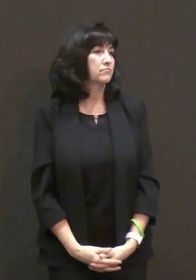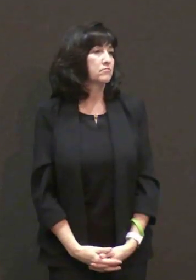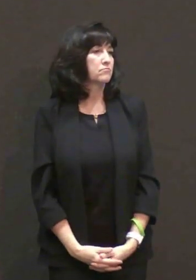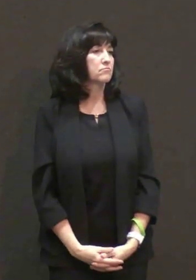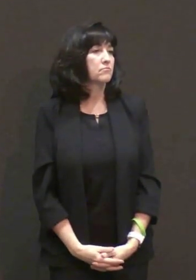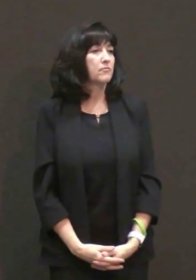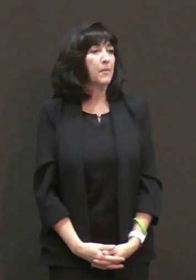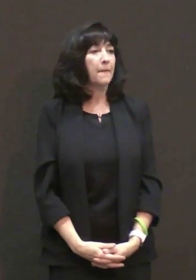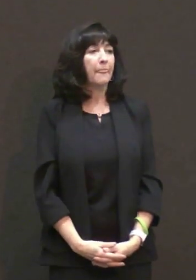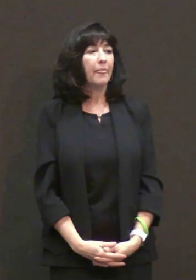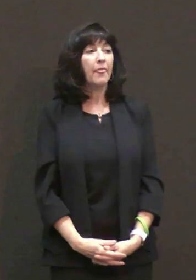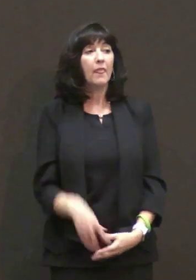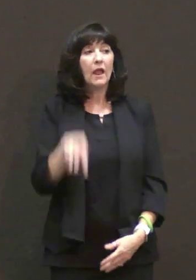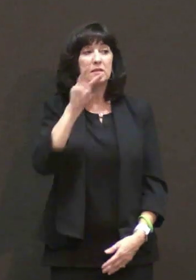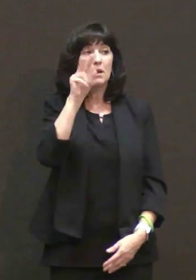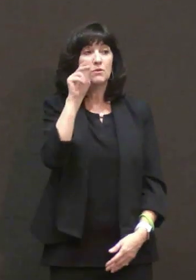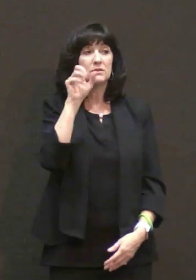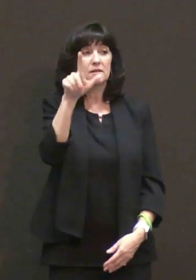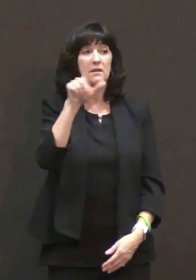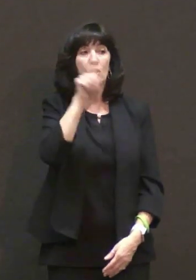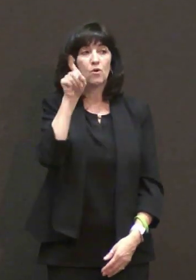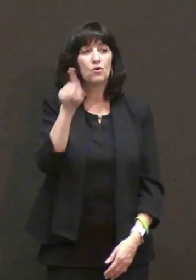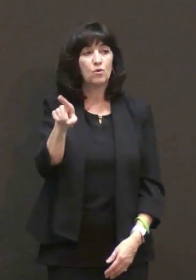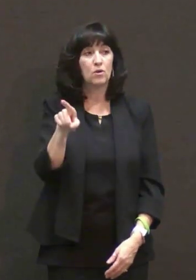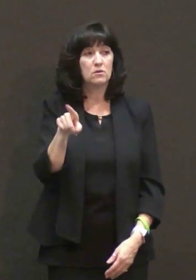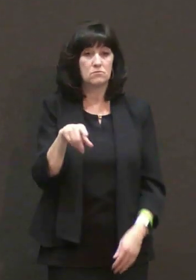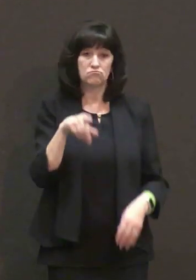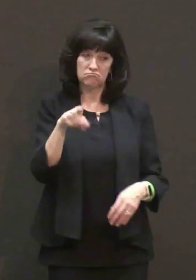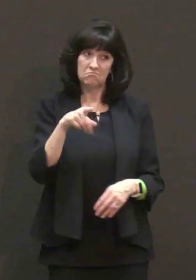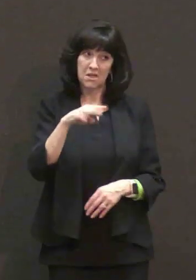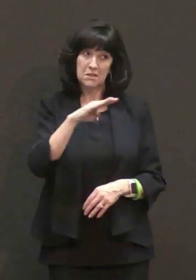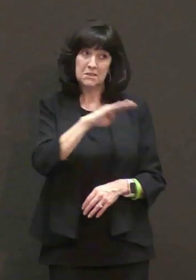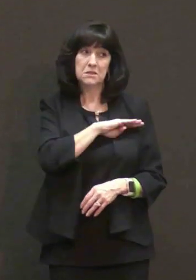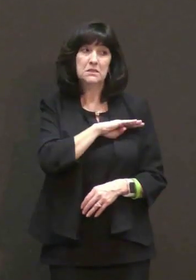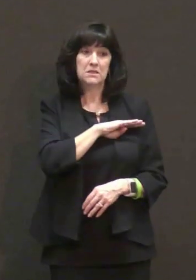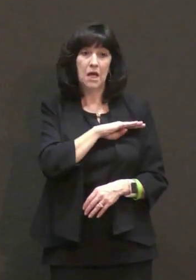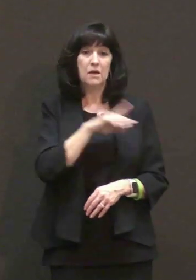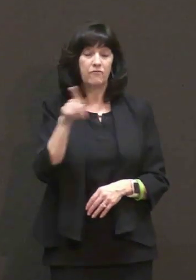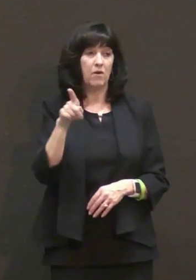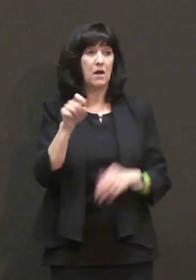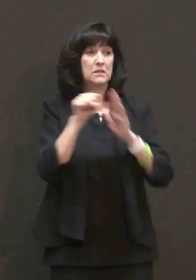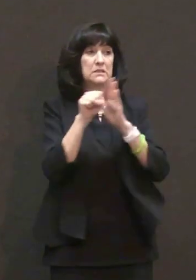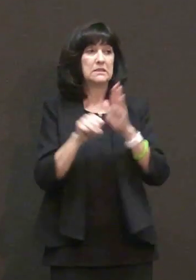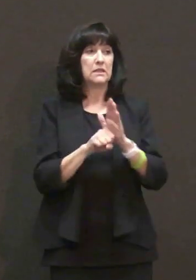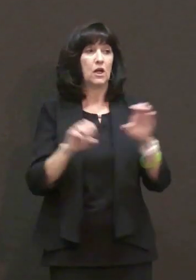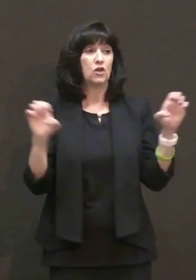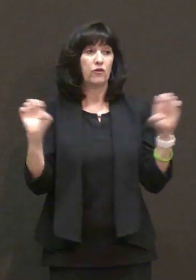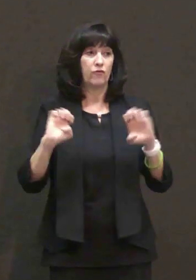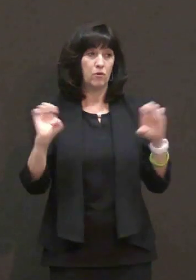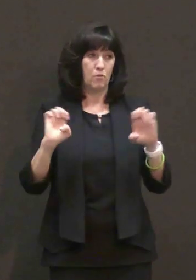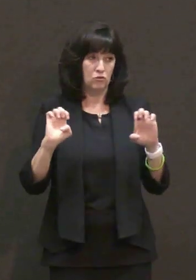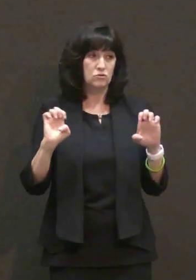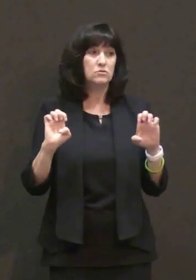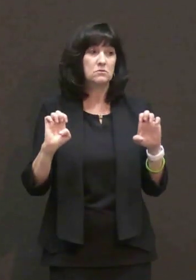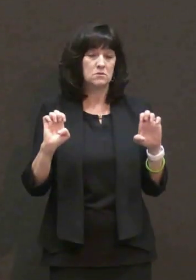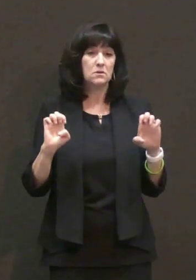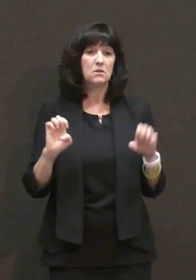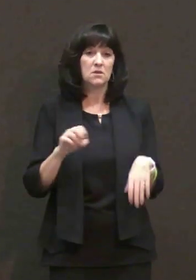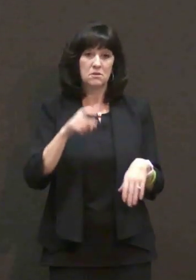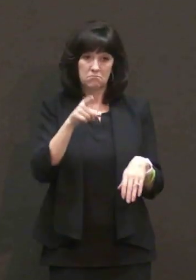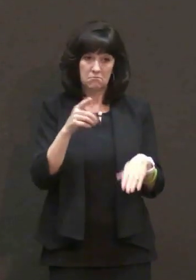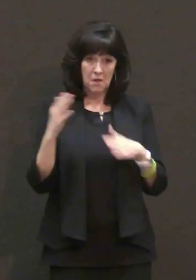Amy Cherry from WDEL asks, are you satisfied with the enforcement of your state of emergency thus far? And what would it take for you to raise the level to